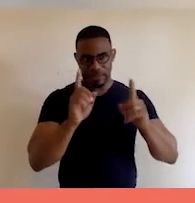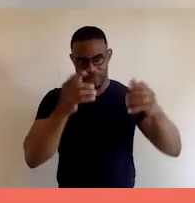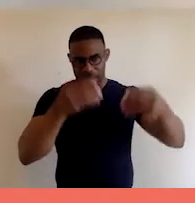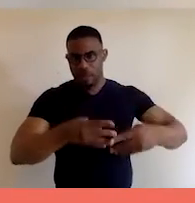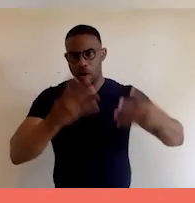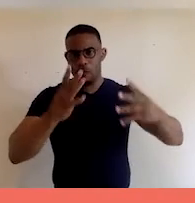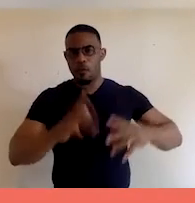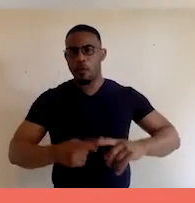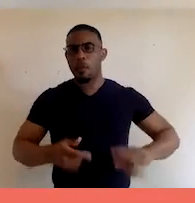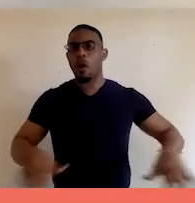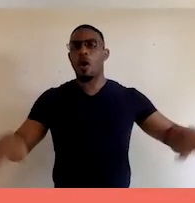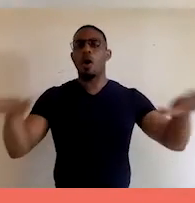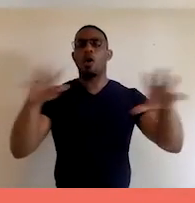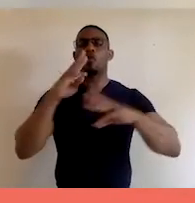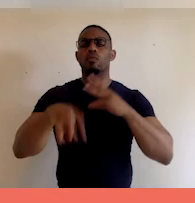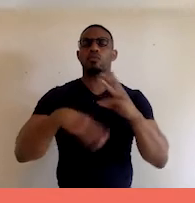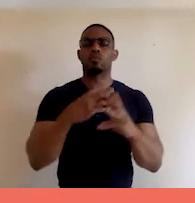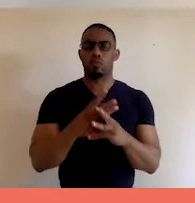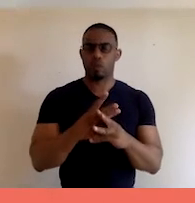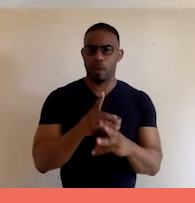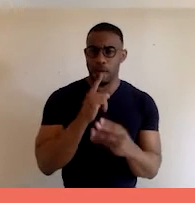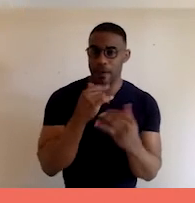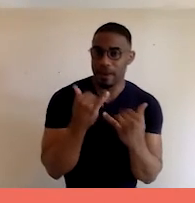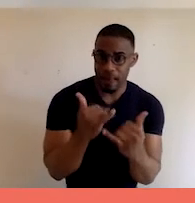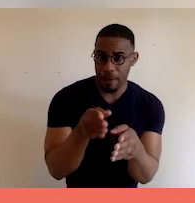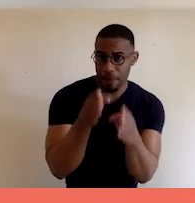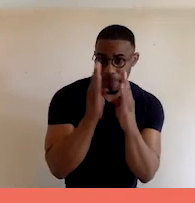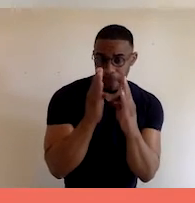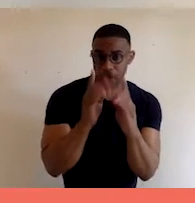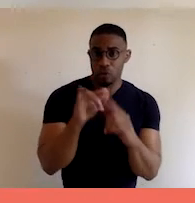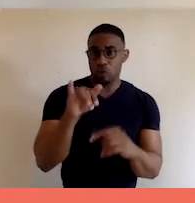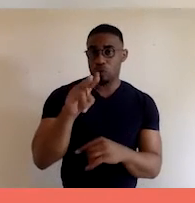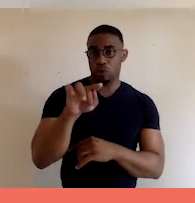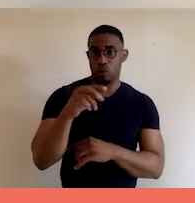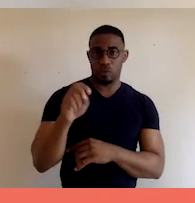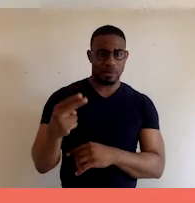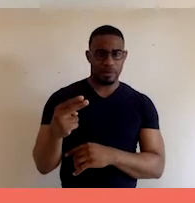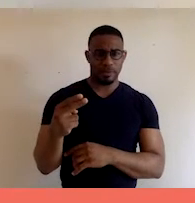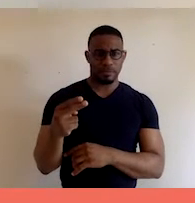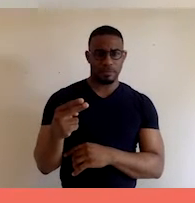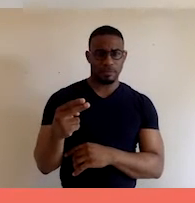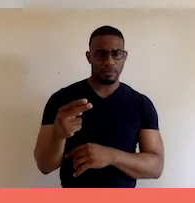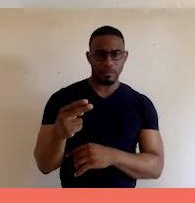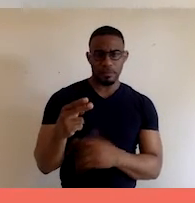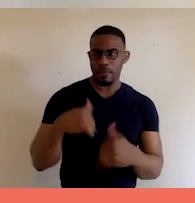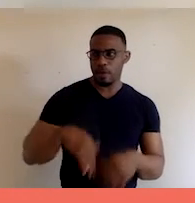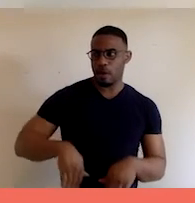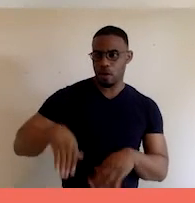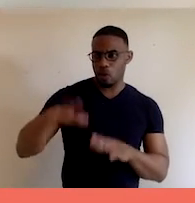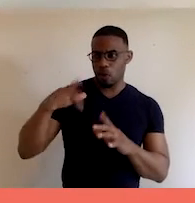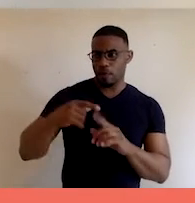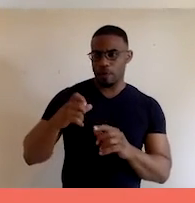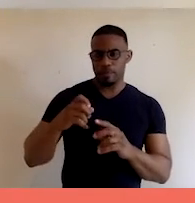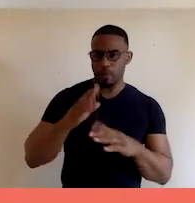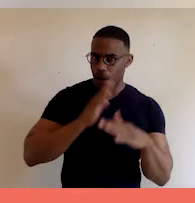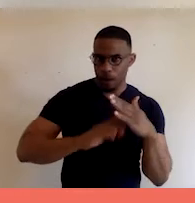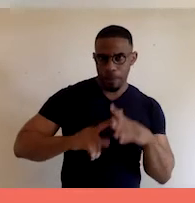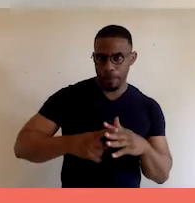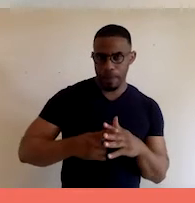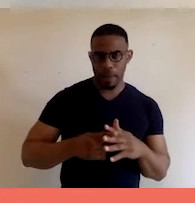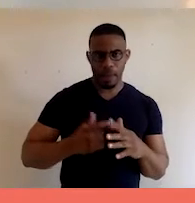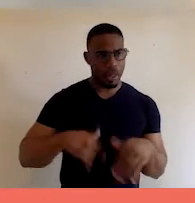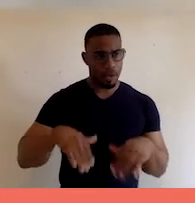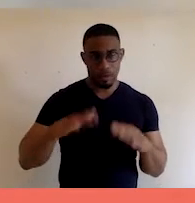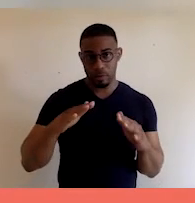have people from all over the world that are now paying attention to Juneteenth. you know, I grew up from very humble beginnings. I